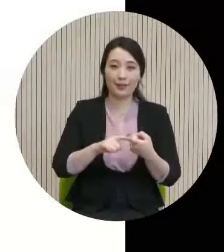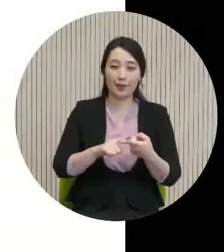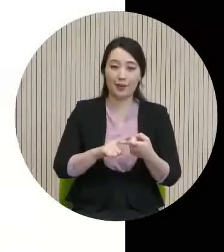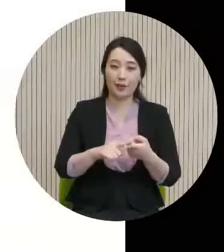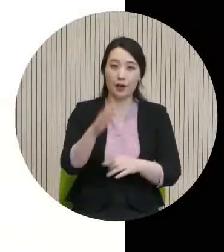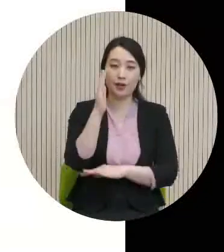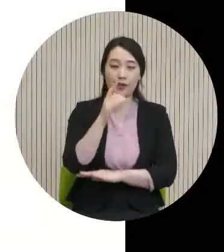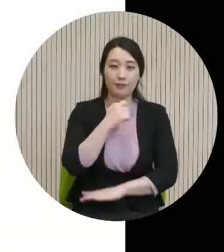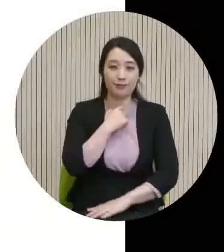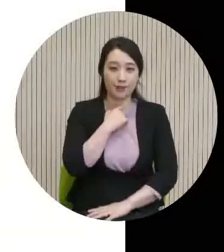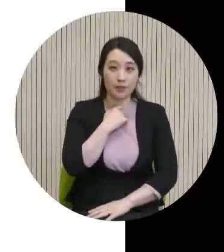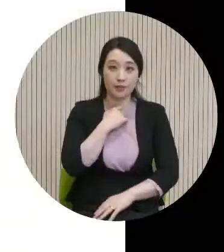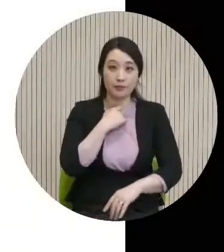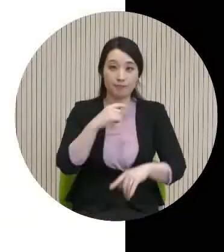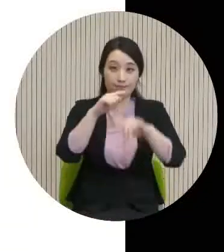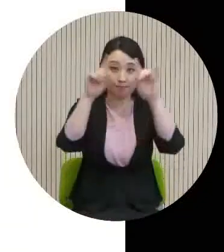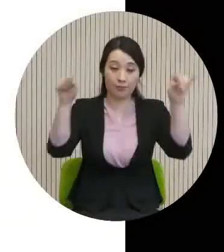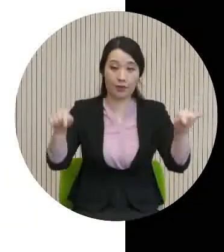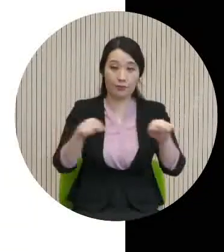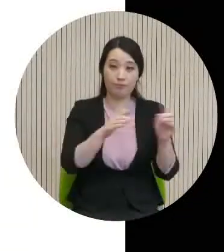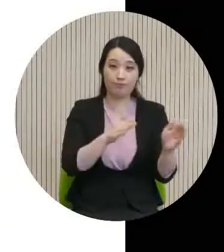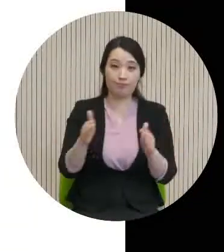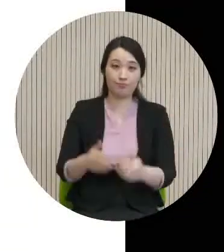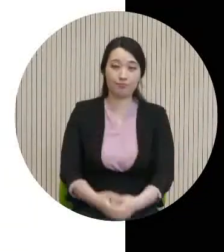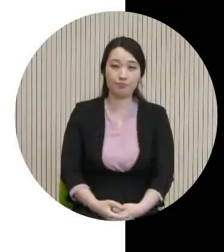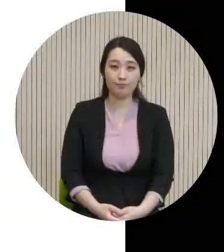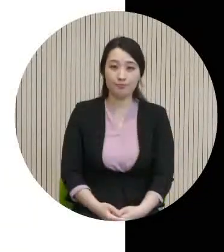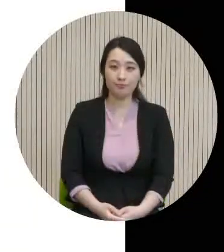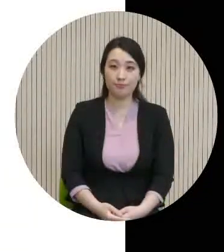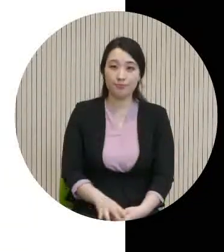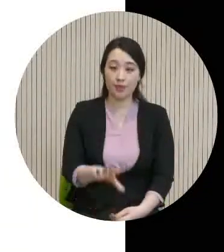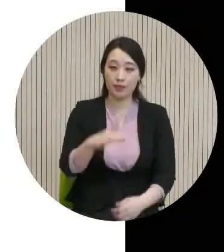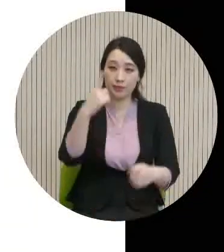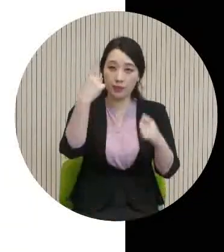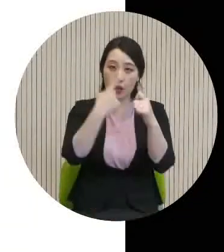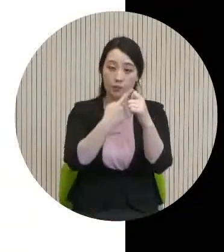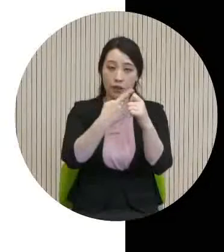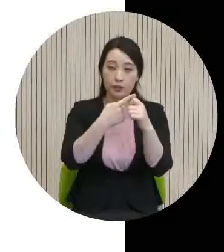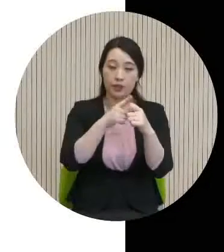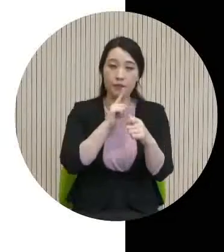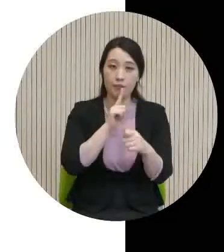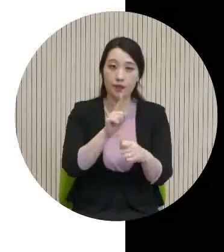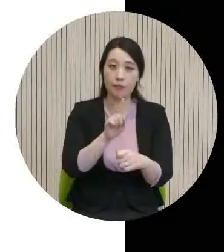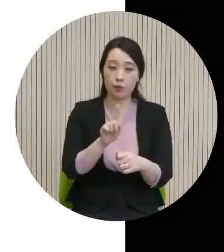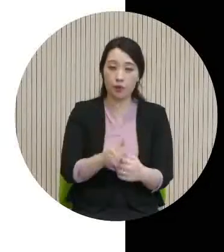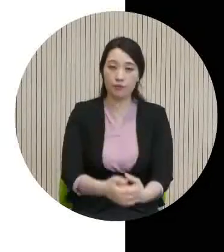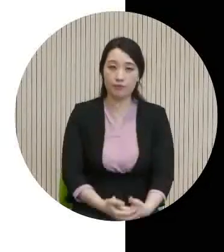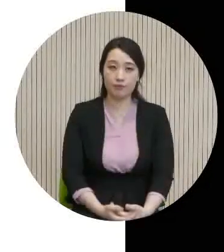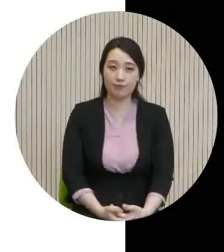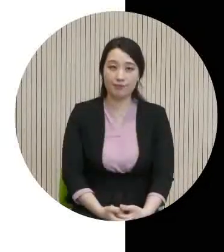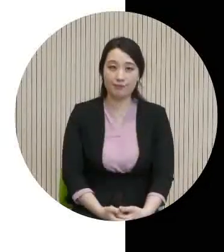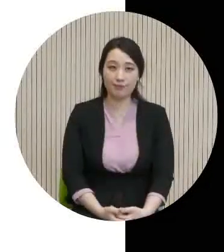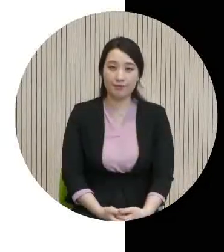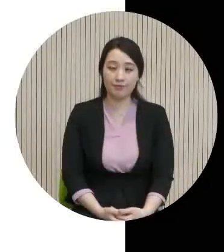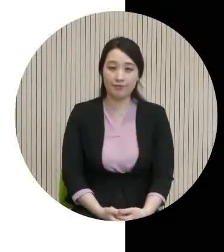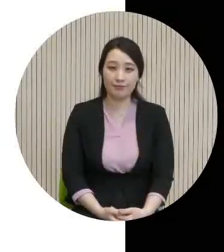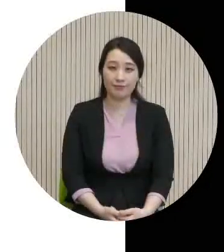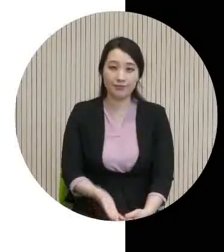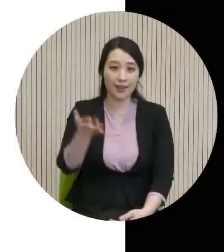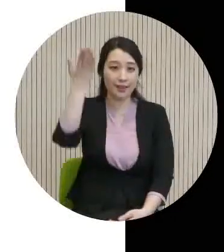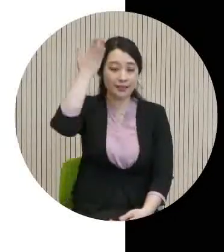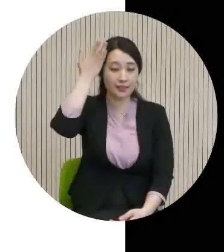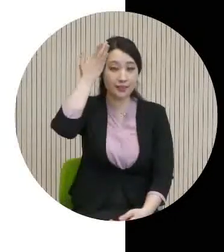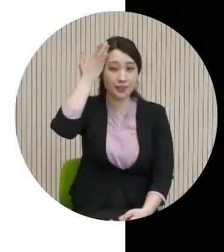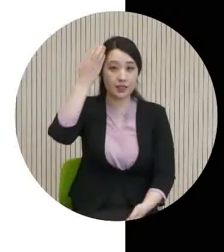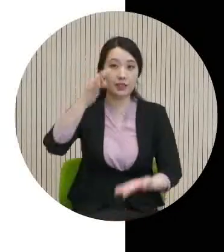The first thing to say and make clear is that there is, of course, nothing wrong whatsoever with an intellectual property right, such as copyright,